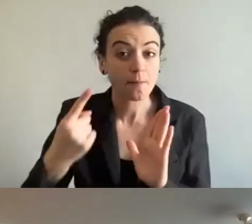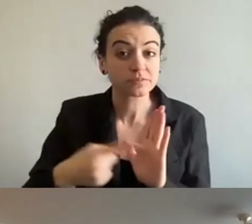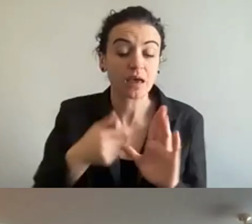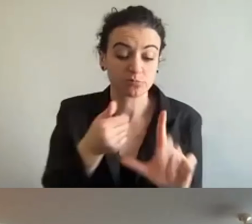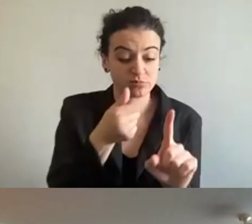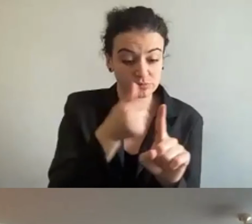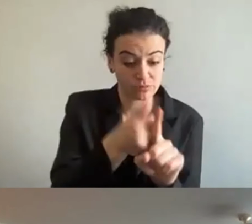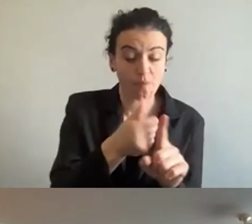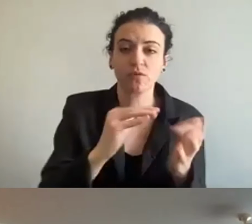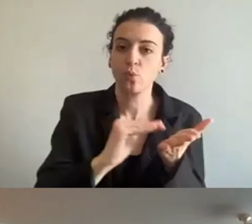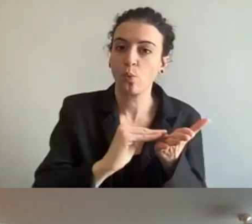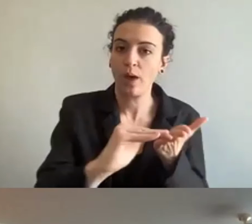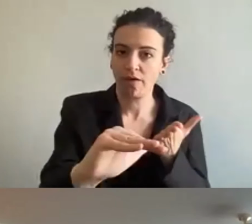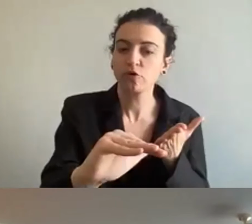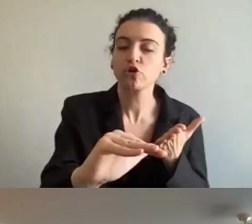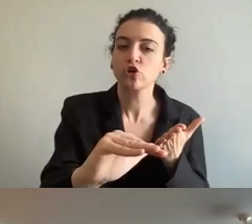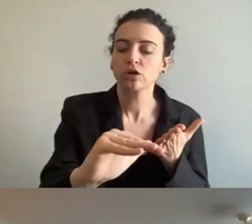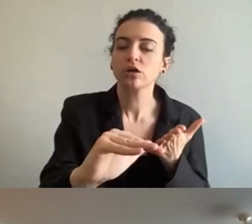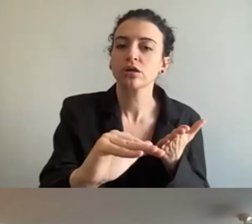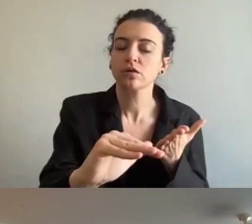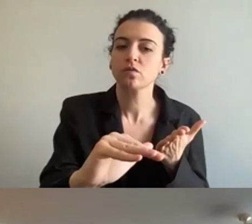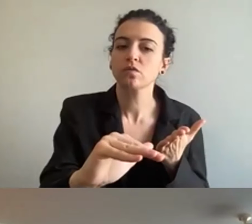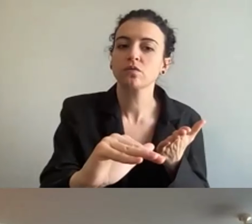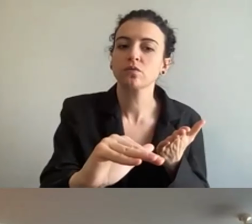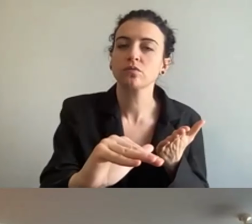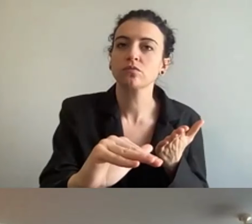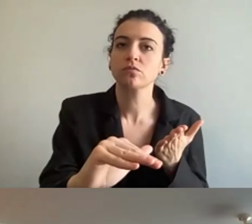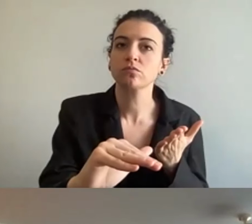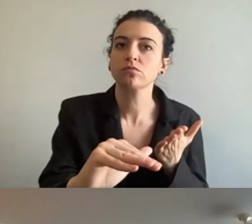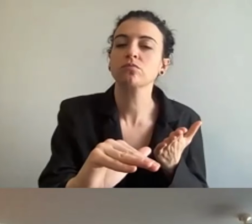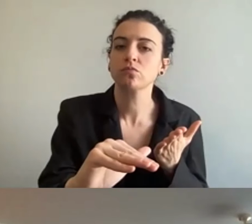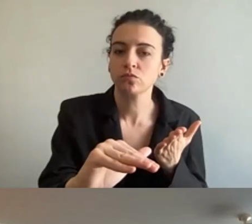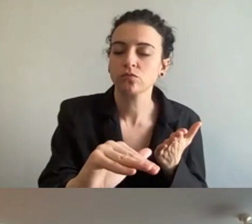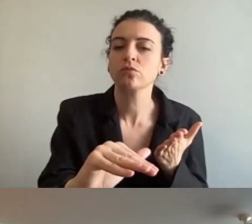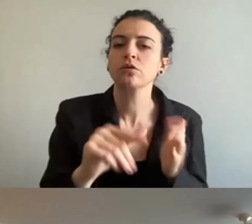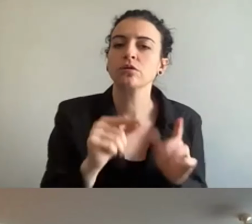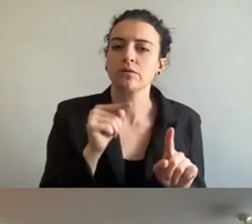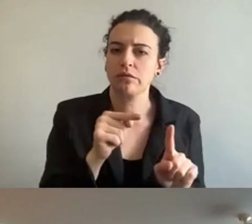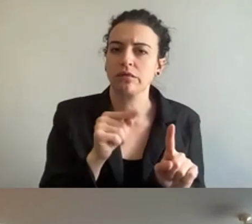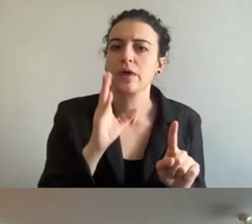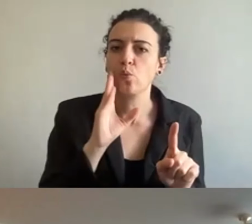for example, they will